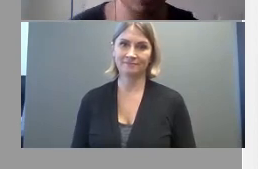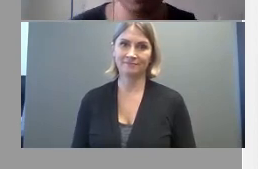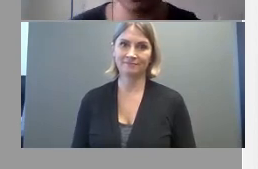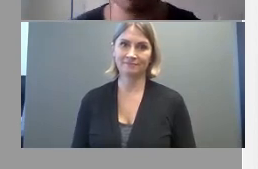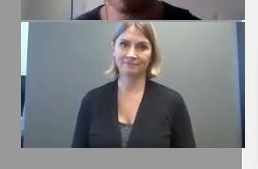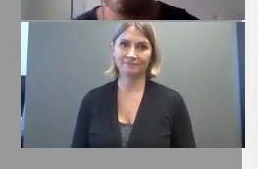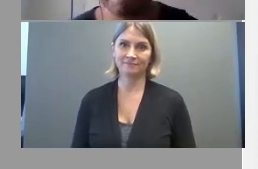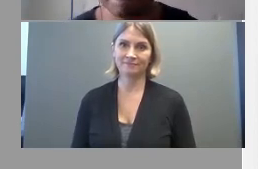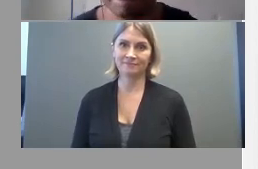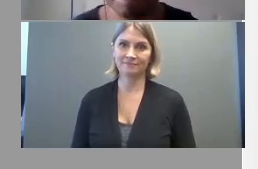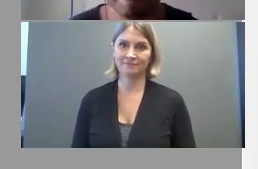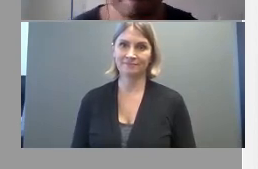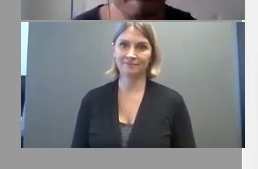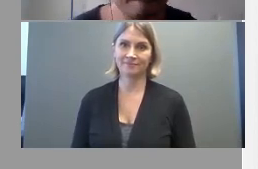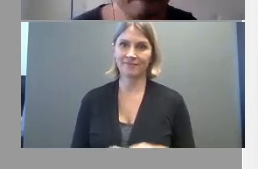type in A or B.